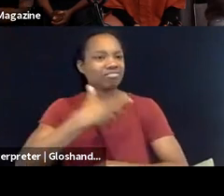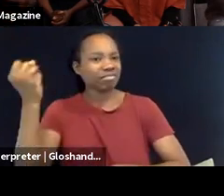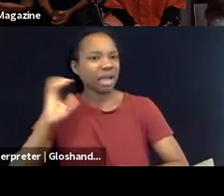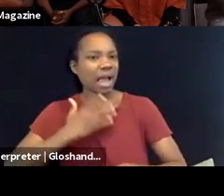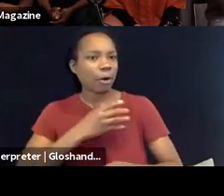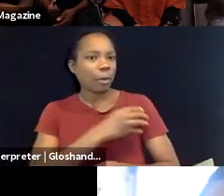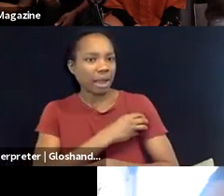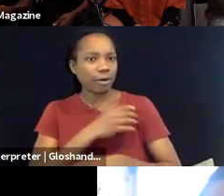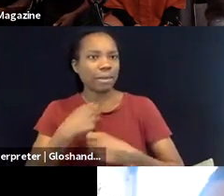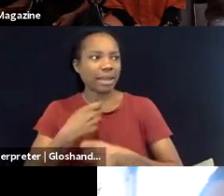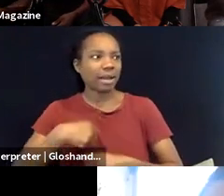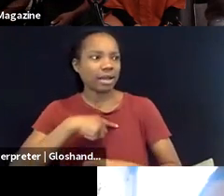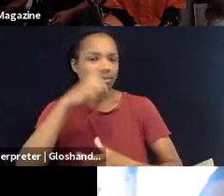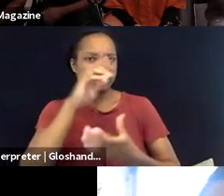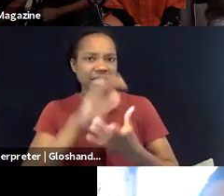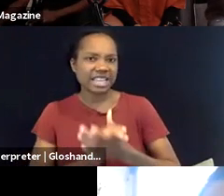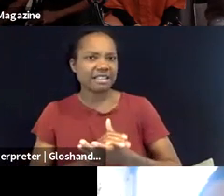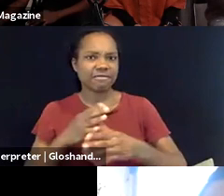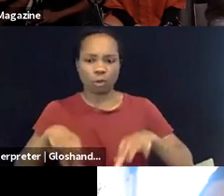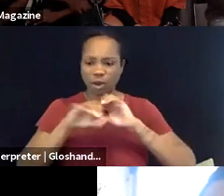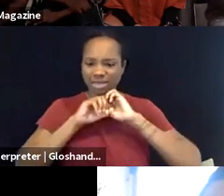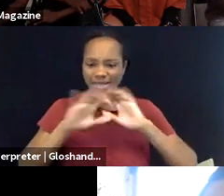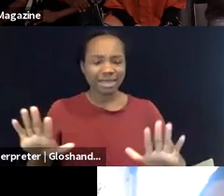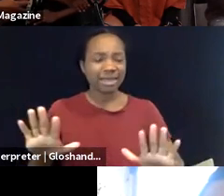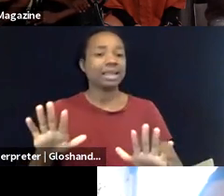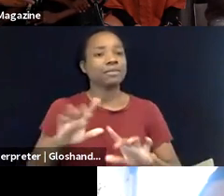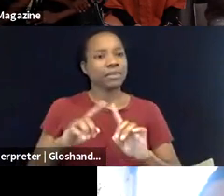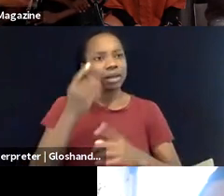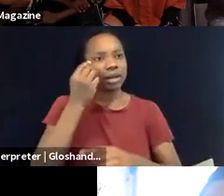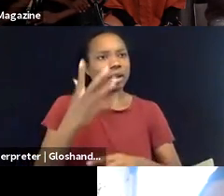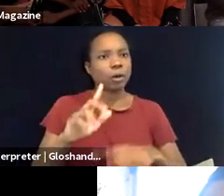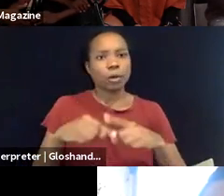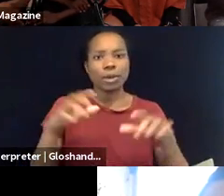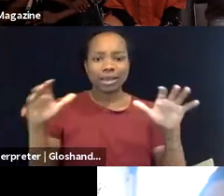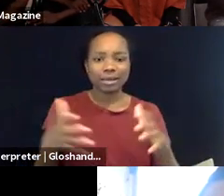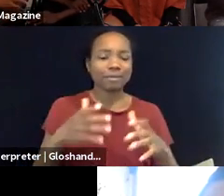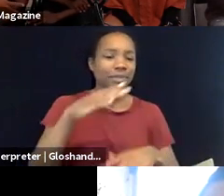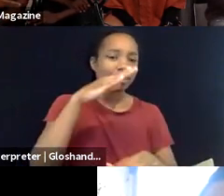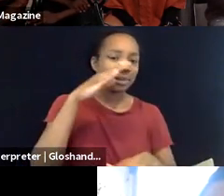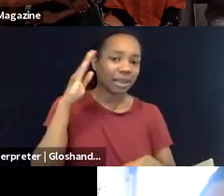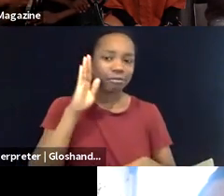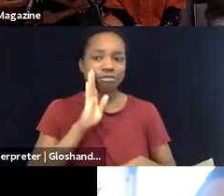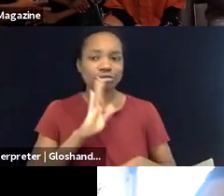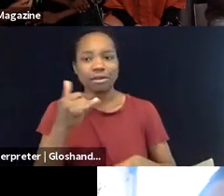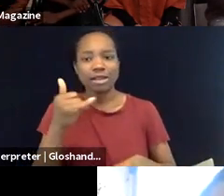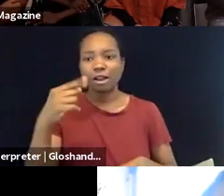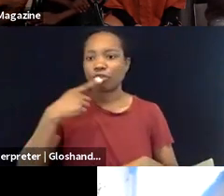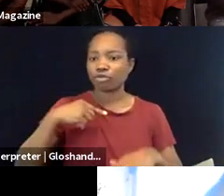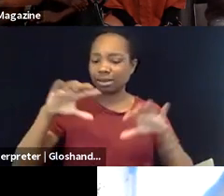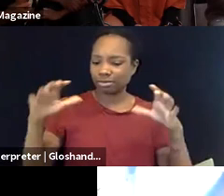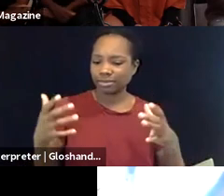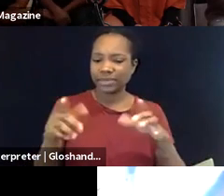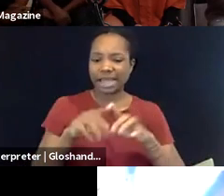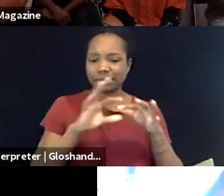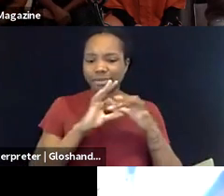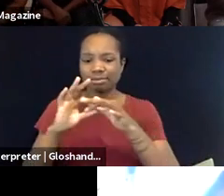believe that we are worthless. And so we want to say, when we come together from black, brown, yellow, red, no matter where you come from, and we come together as a unit, as